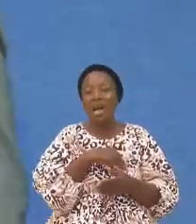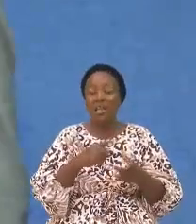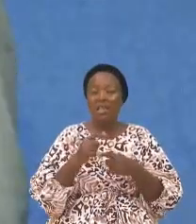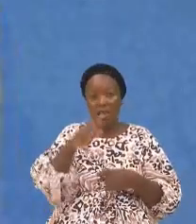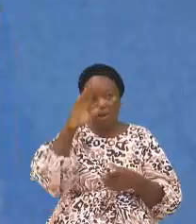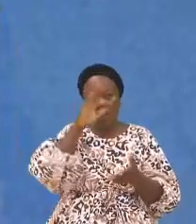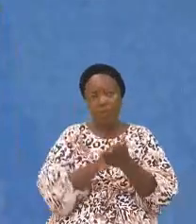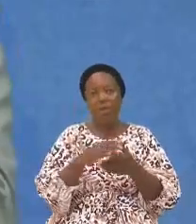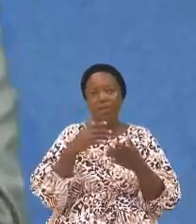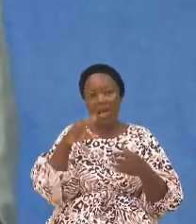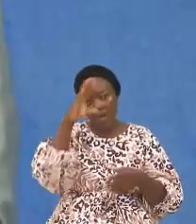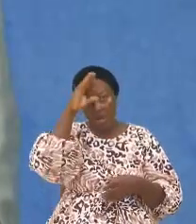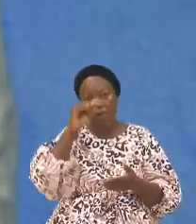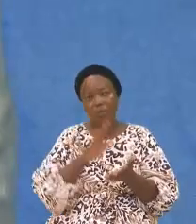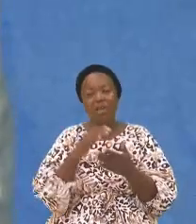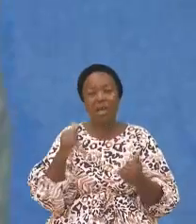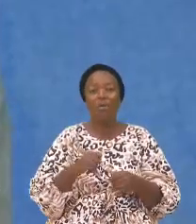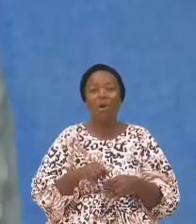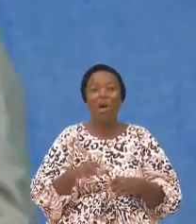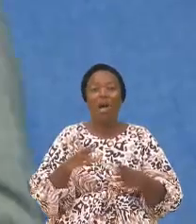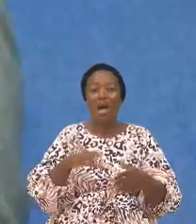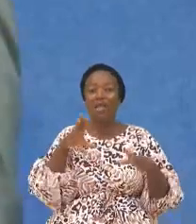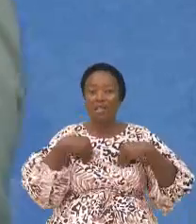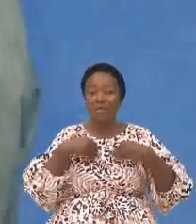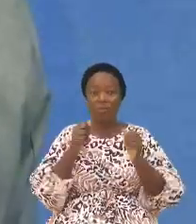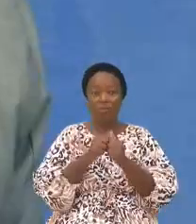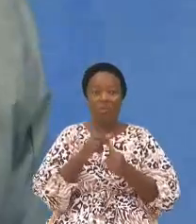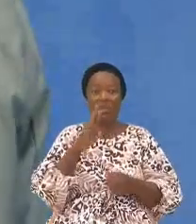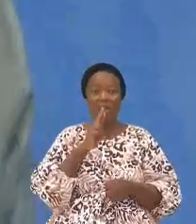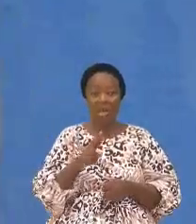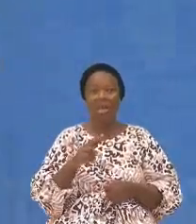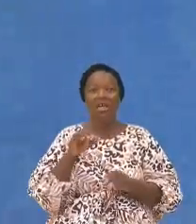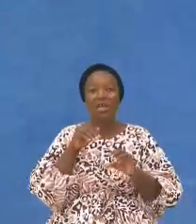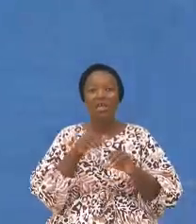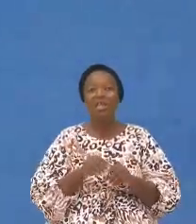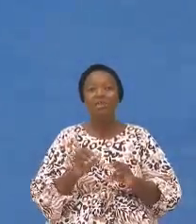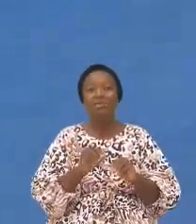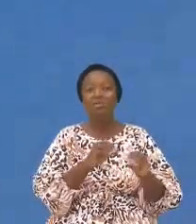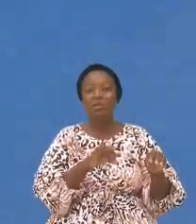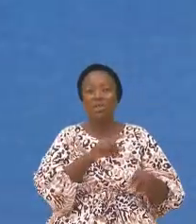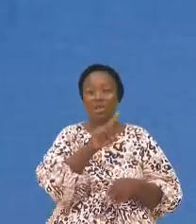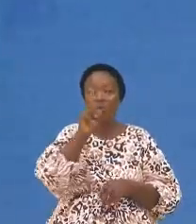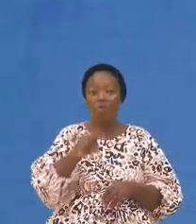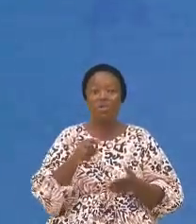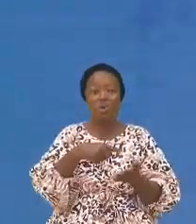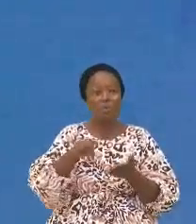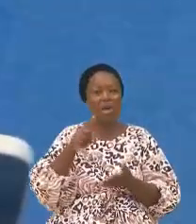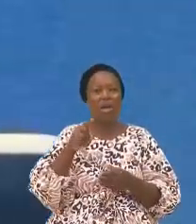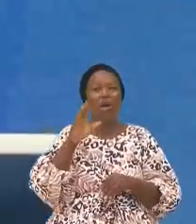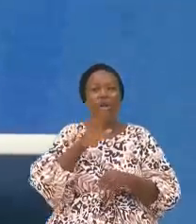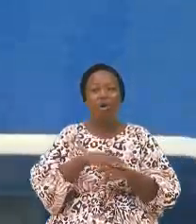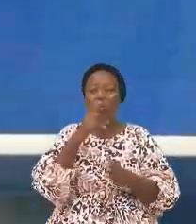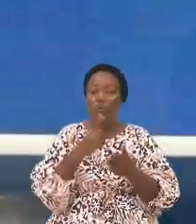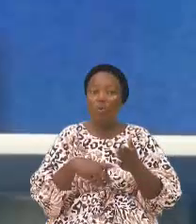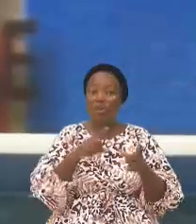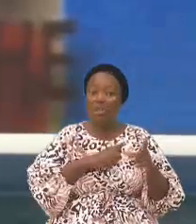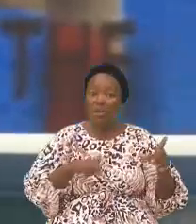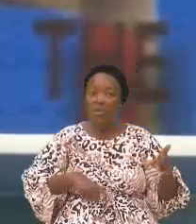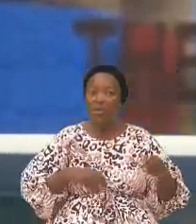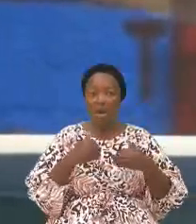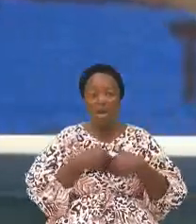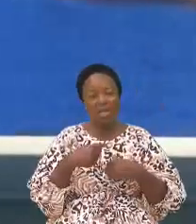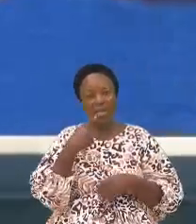that to her husband, and the husband agreed with her in putting a